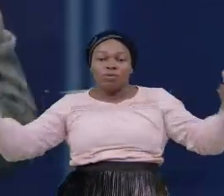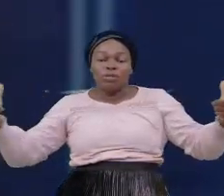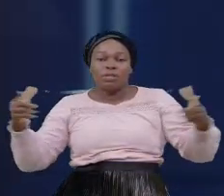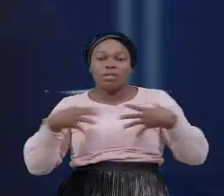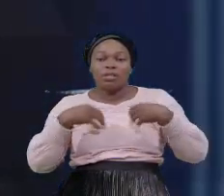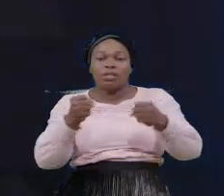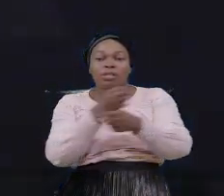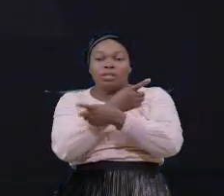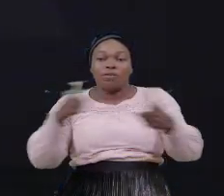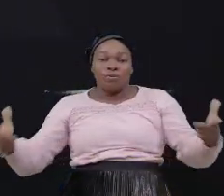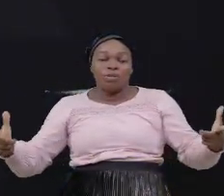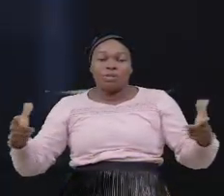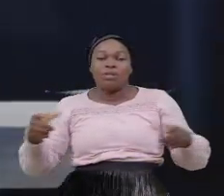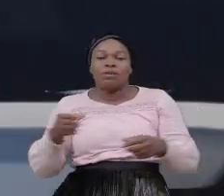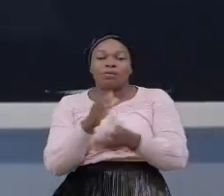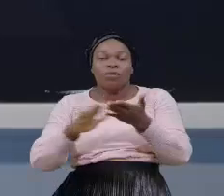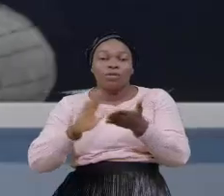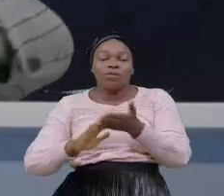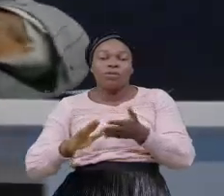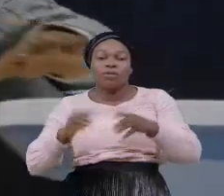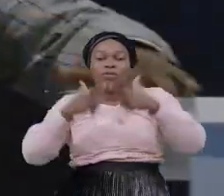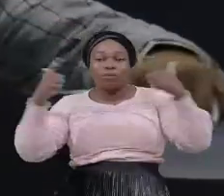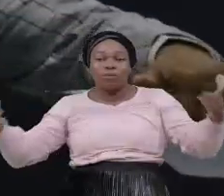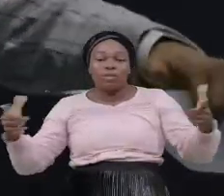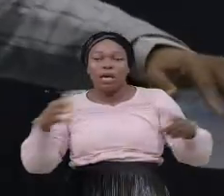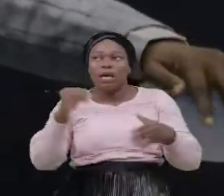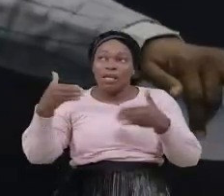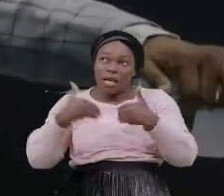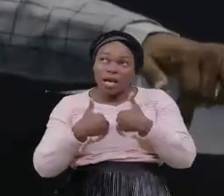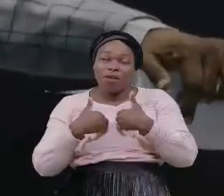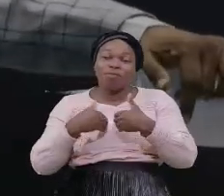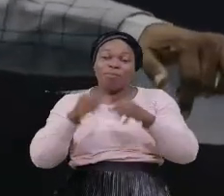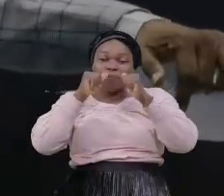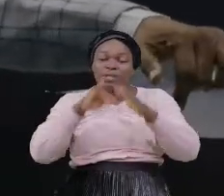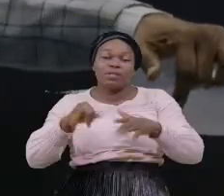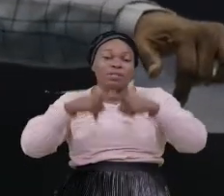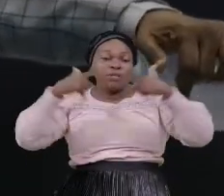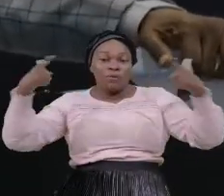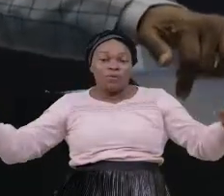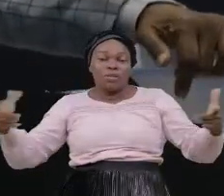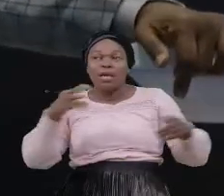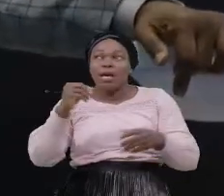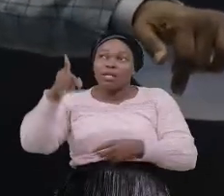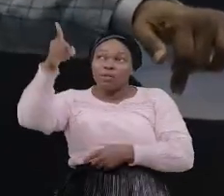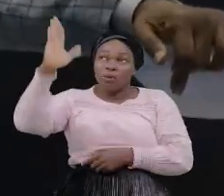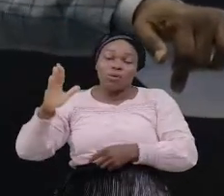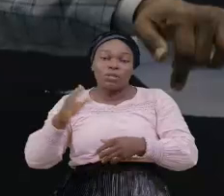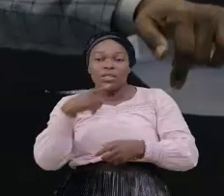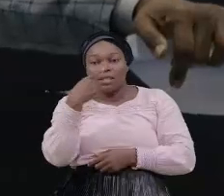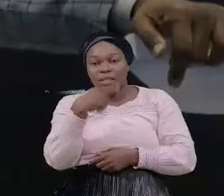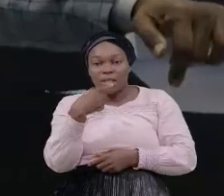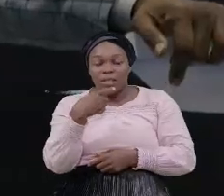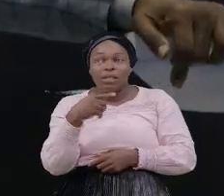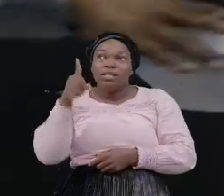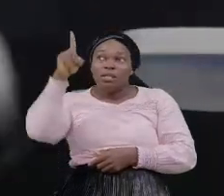forgiveness great, and he has blessing great. And God said, he is as high